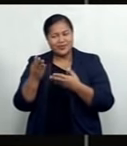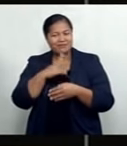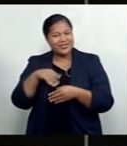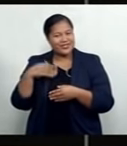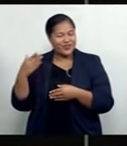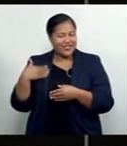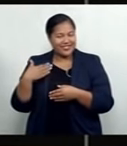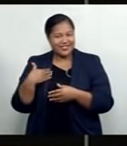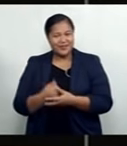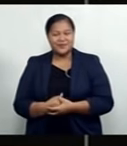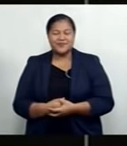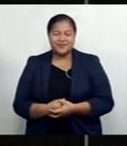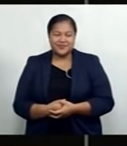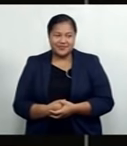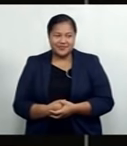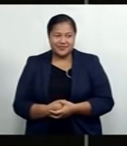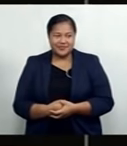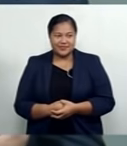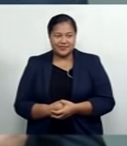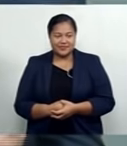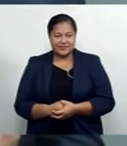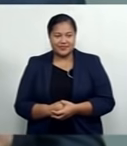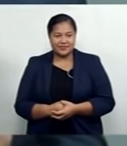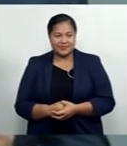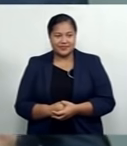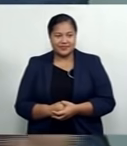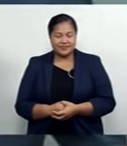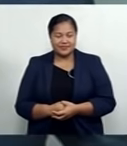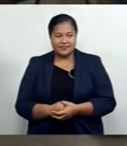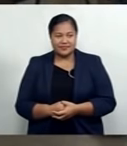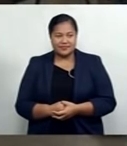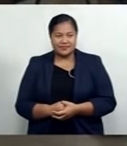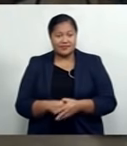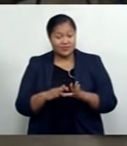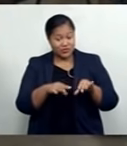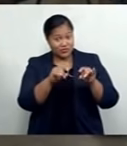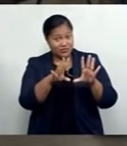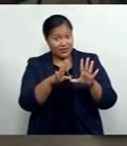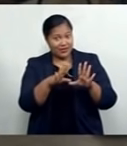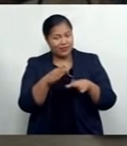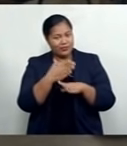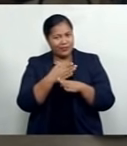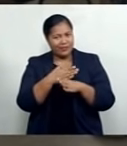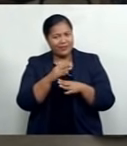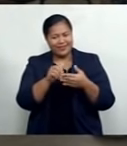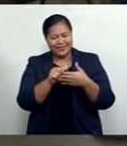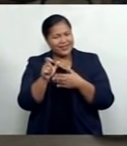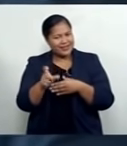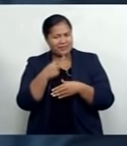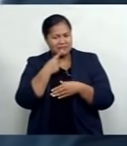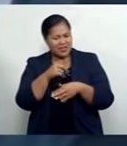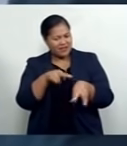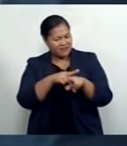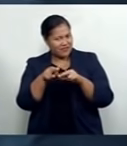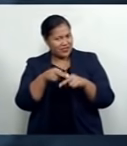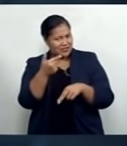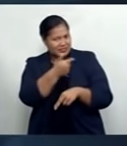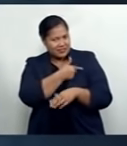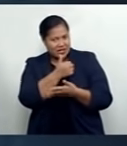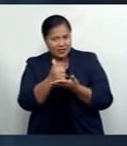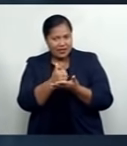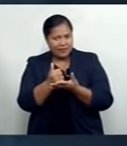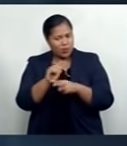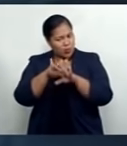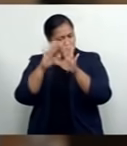Health. Christiana Uluwai reports. The Australian diplomat labelled Fiji's vaccination rate a